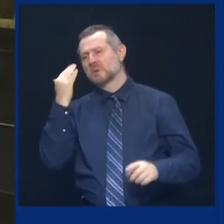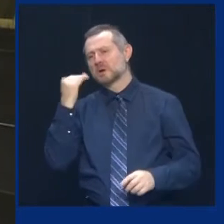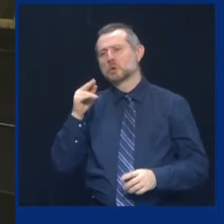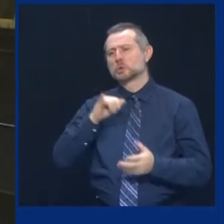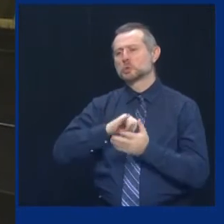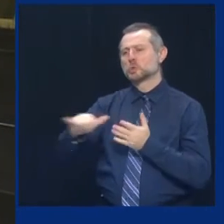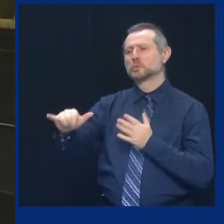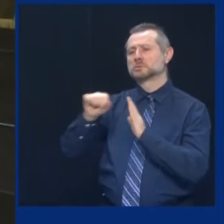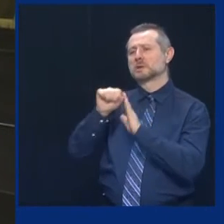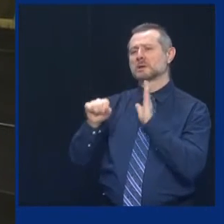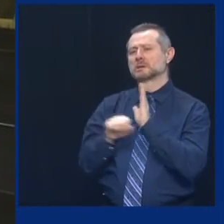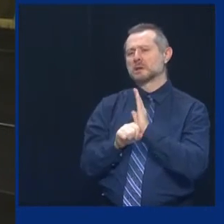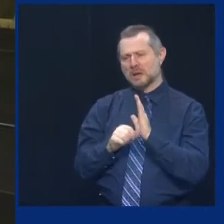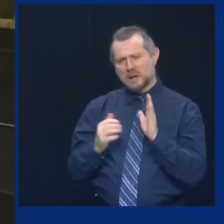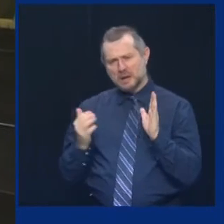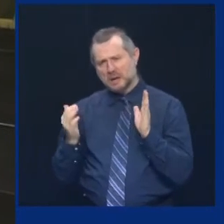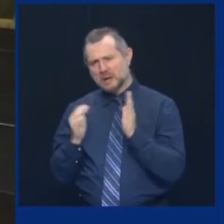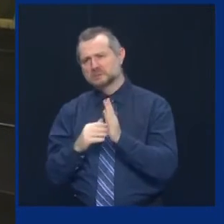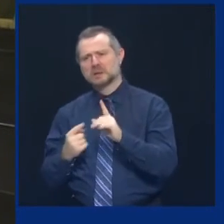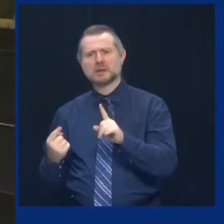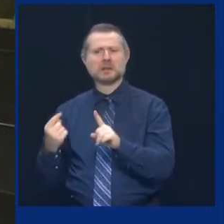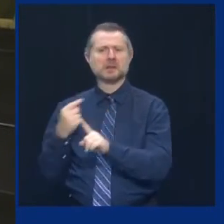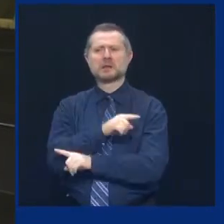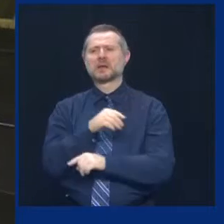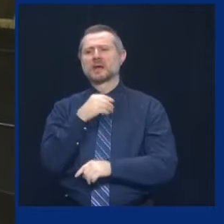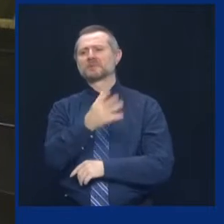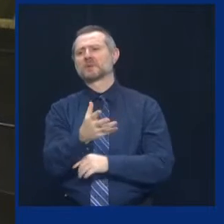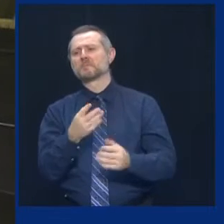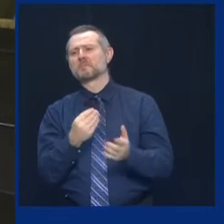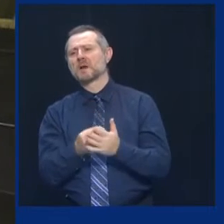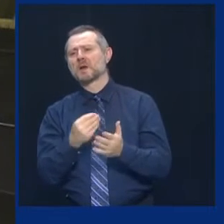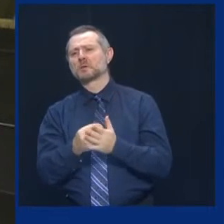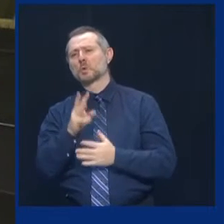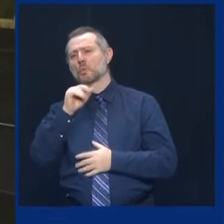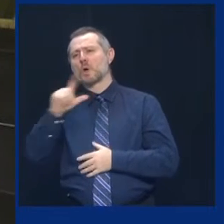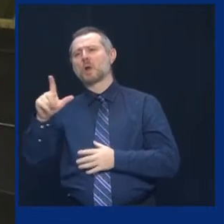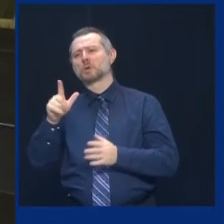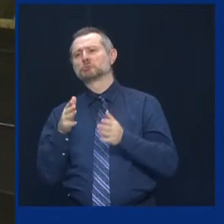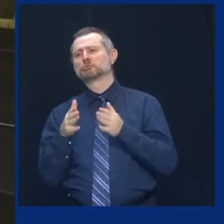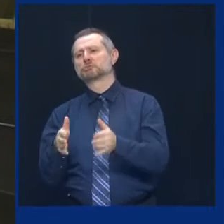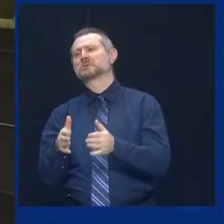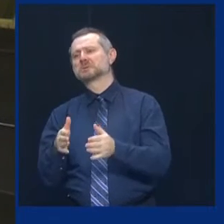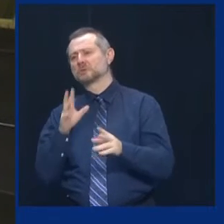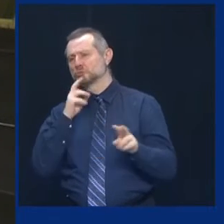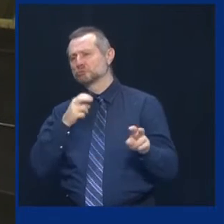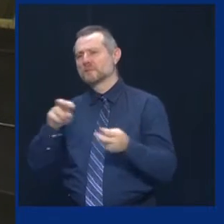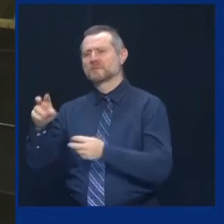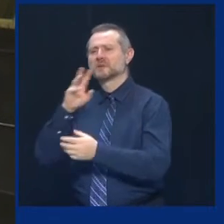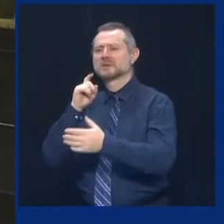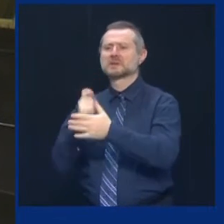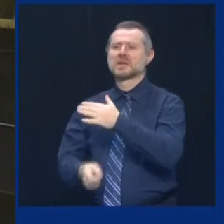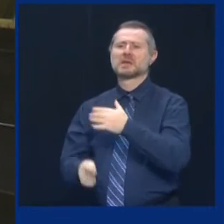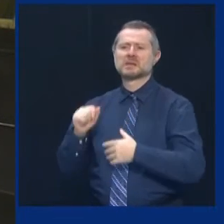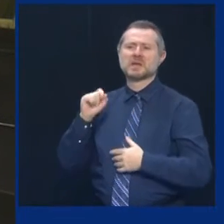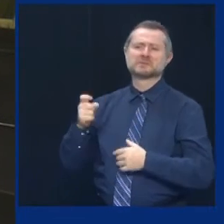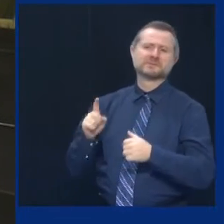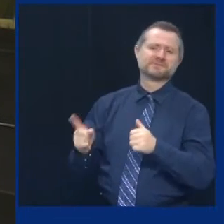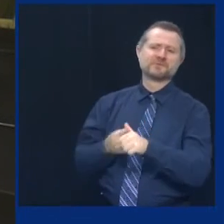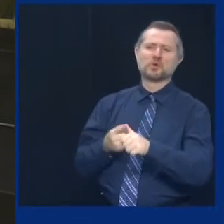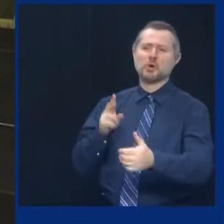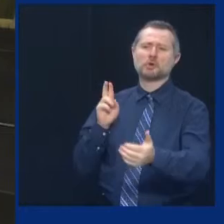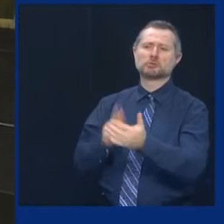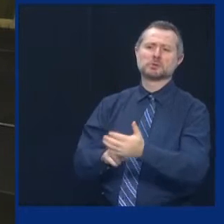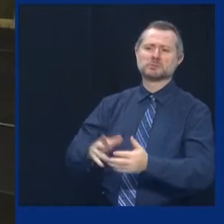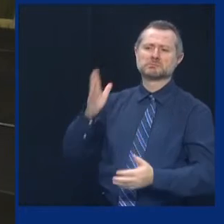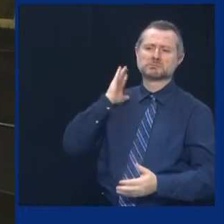to rebate back to Wall Street the proceeds of the stock transfer tax first enacted in 1905 until 1981, when